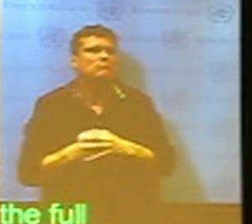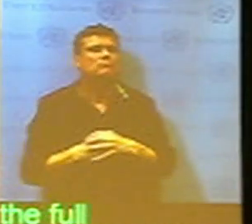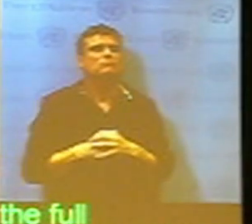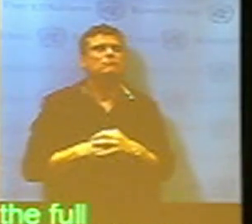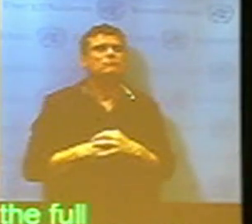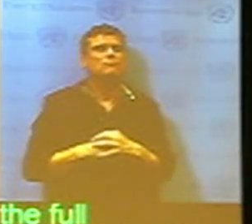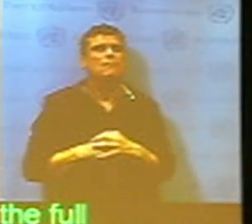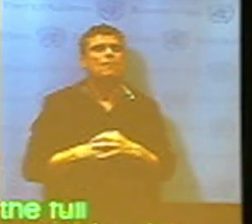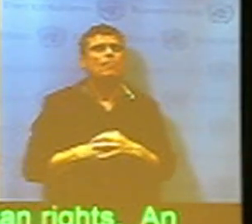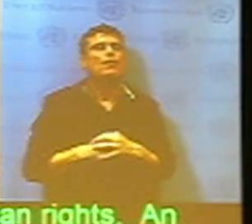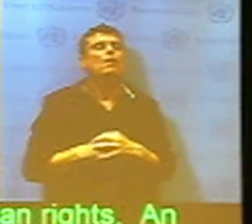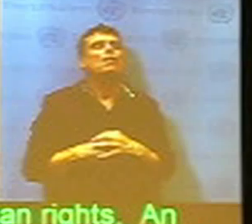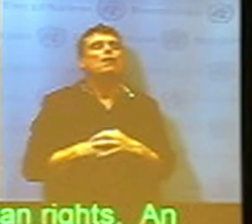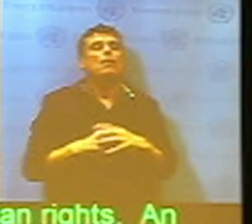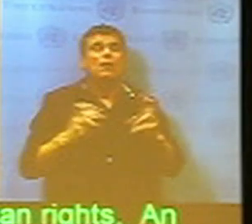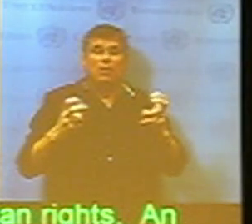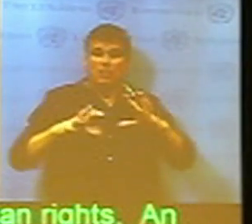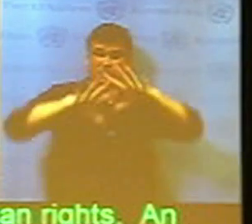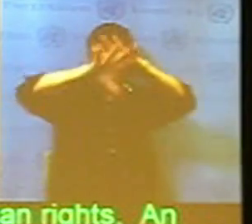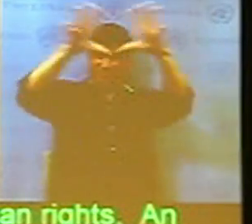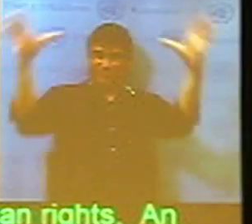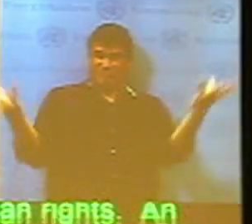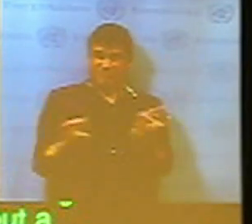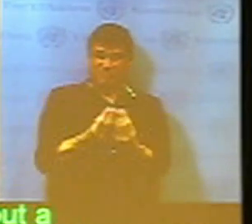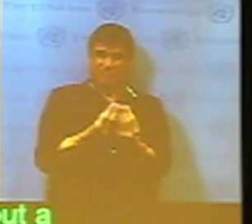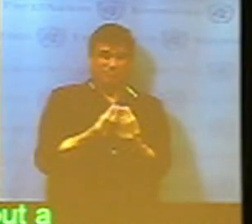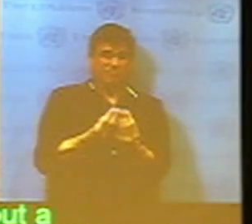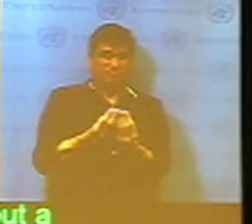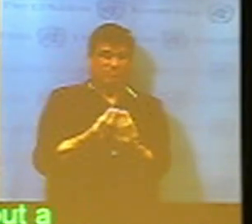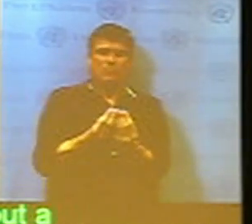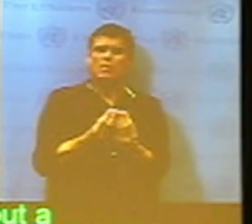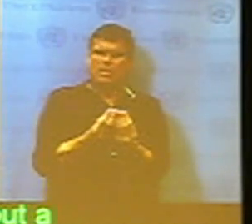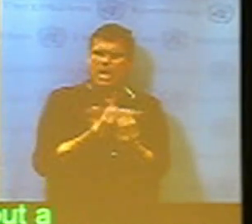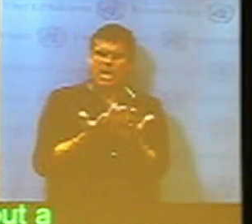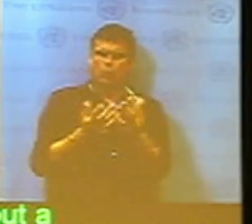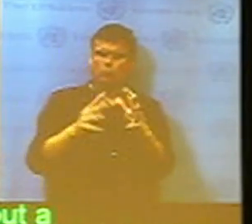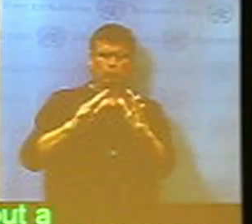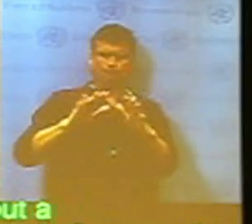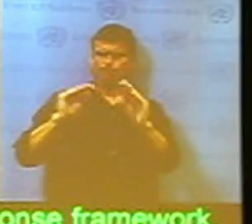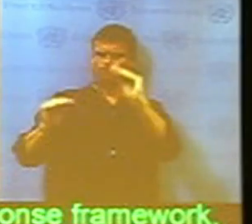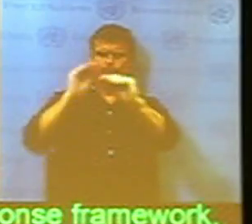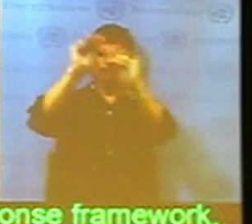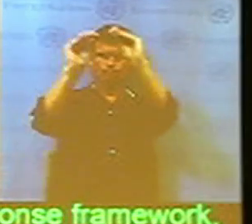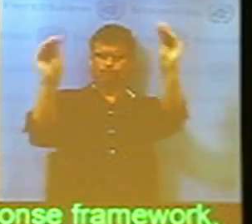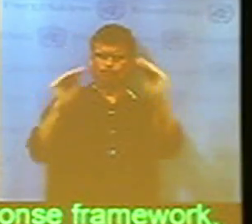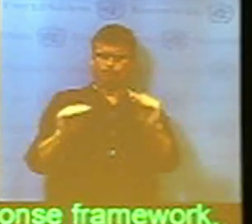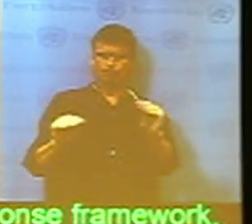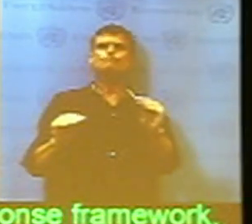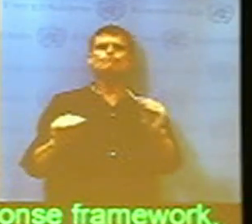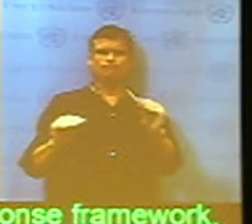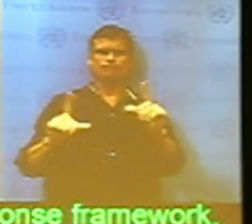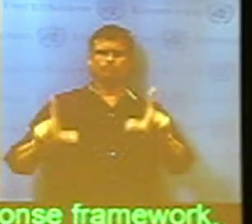framework. The framework is designed to provide a more systematic and sustainable response that benefits